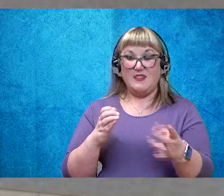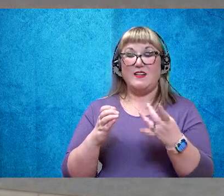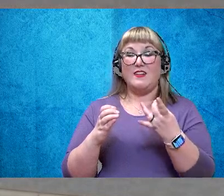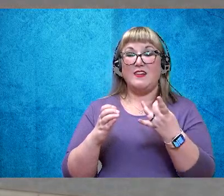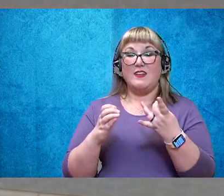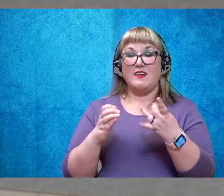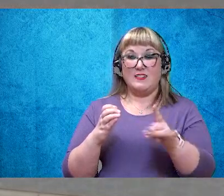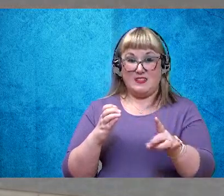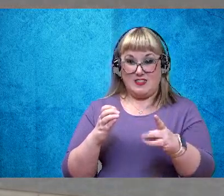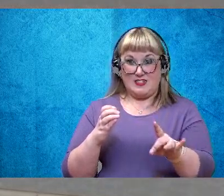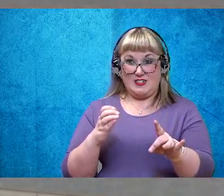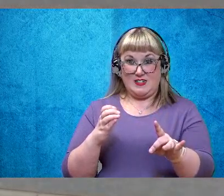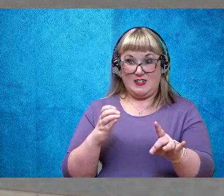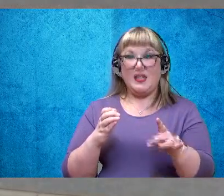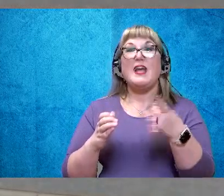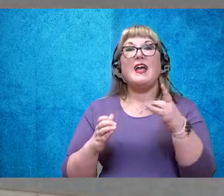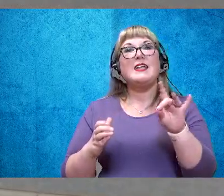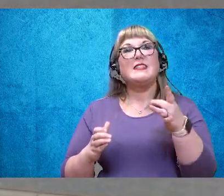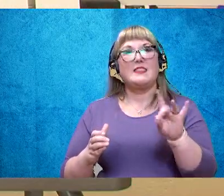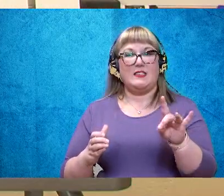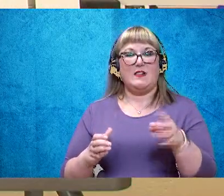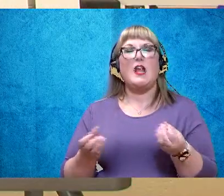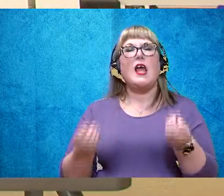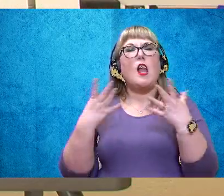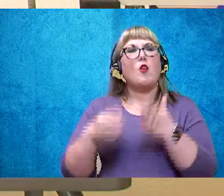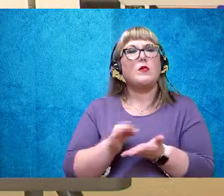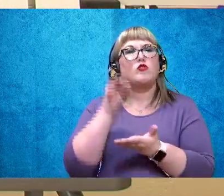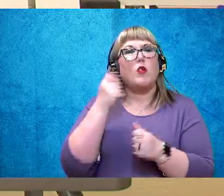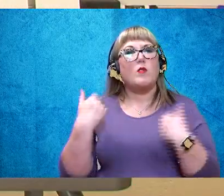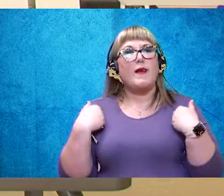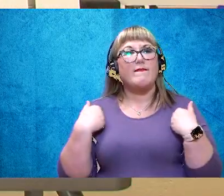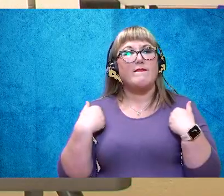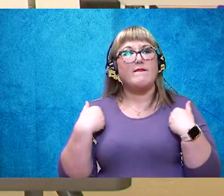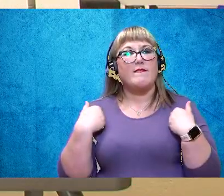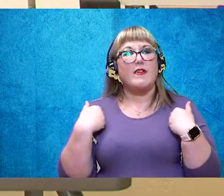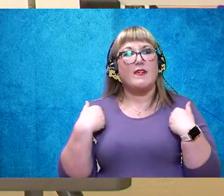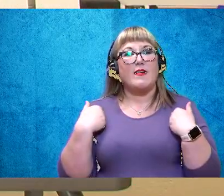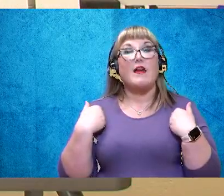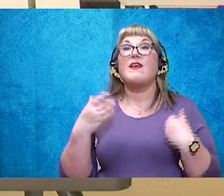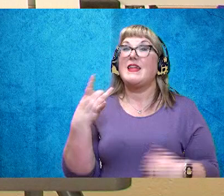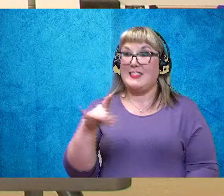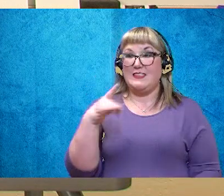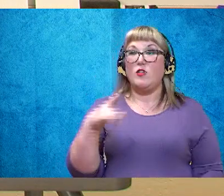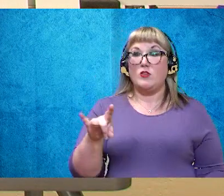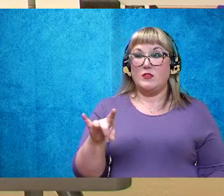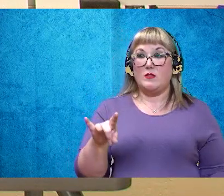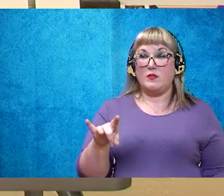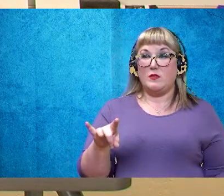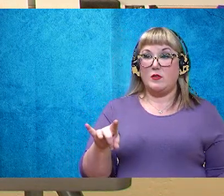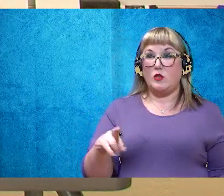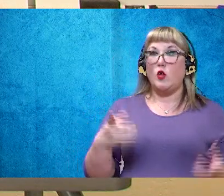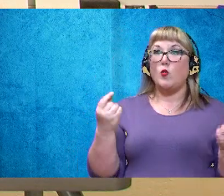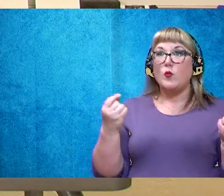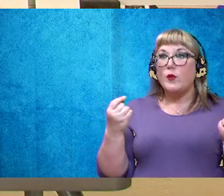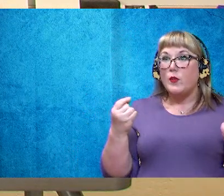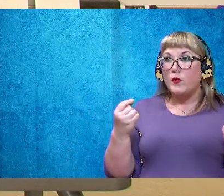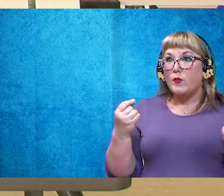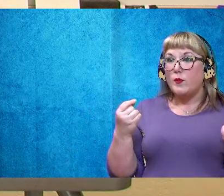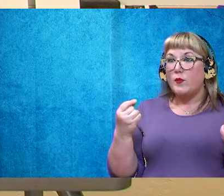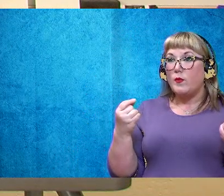17, 18. So how many straws do we have, boys and girls? That's right, we have 18 straws. Now what do we need to do?